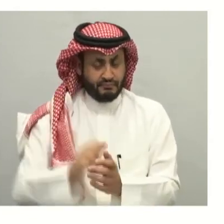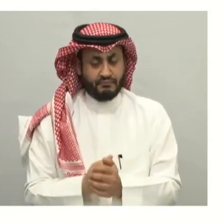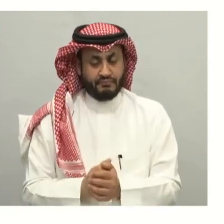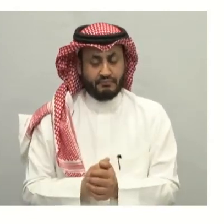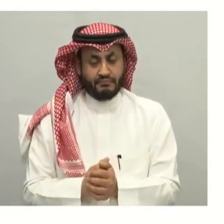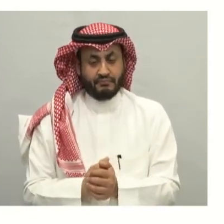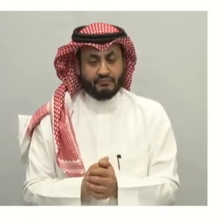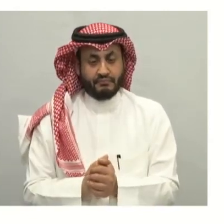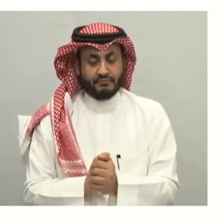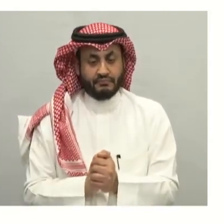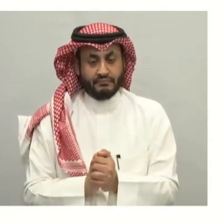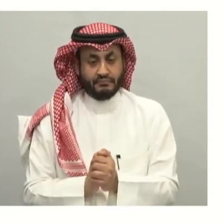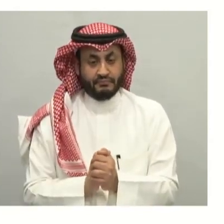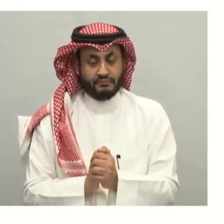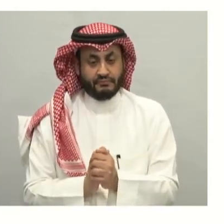Tape.